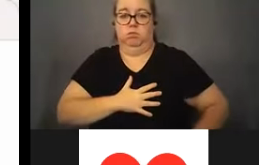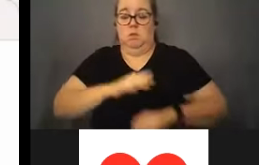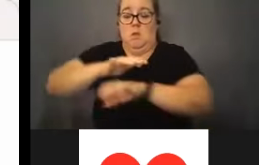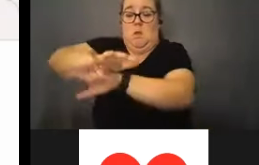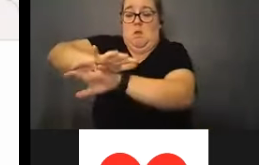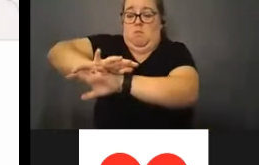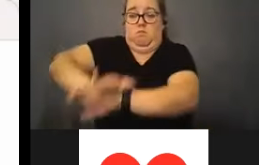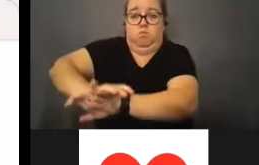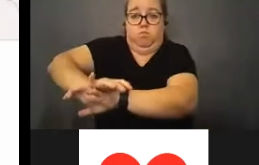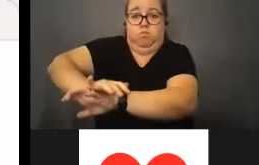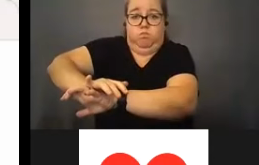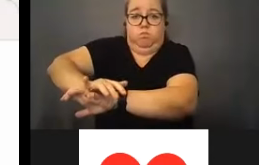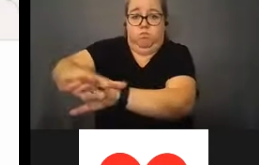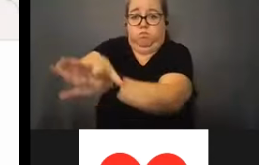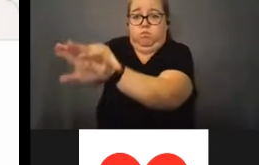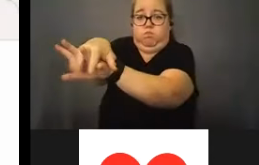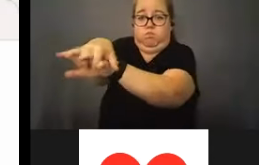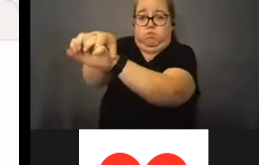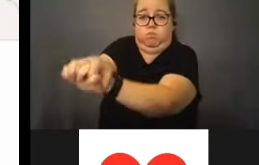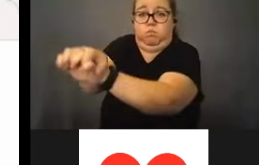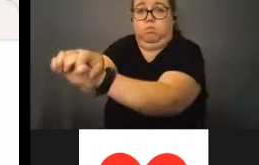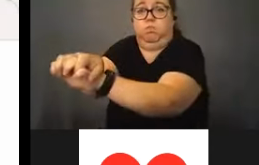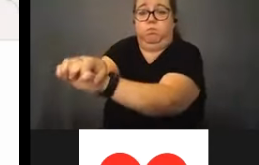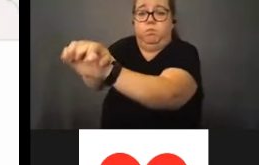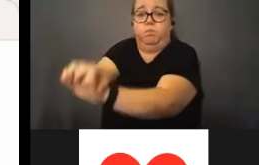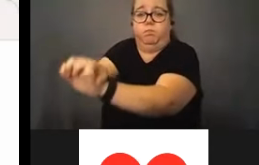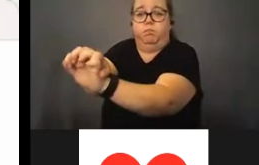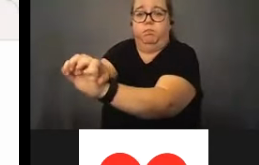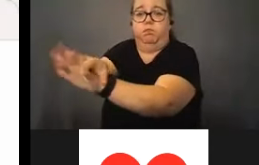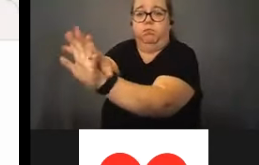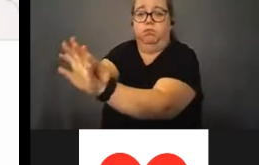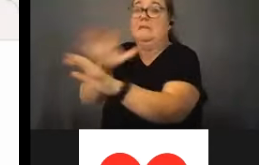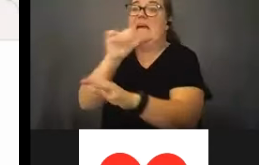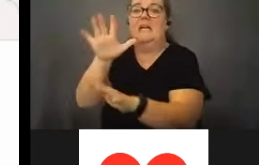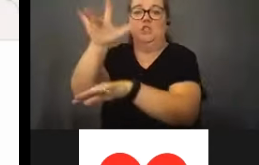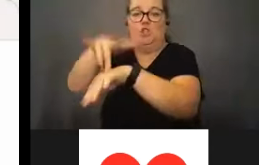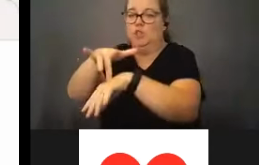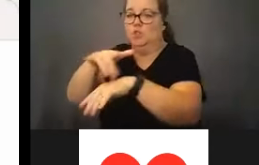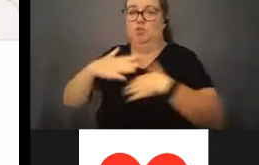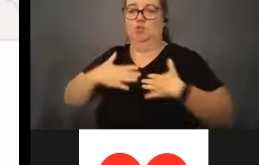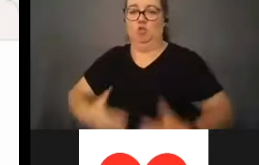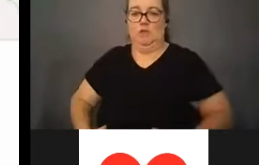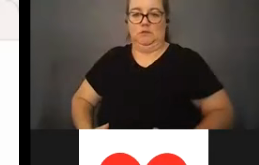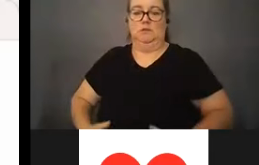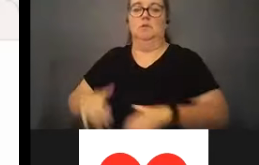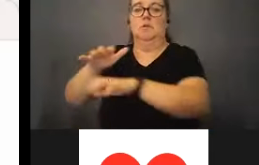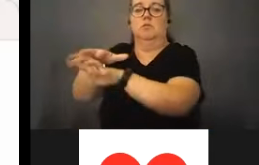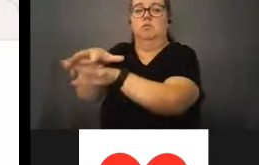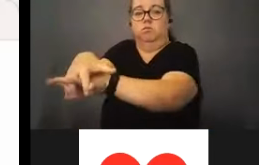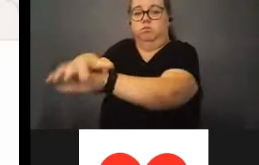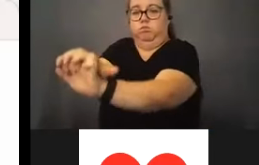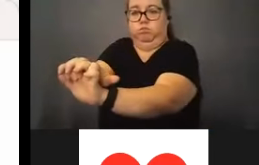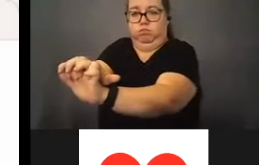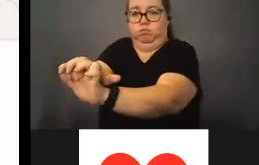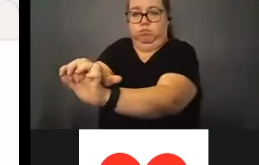top. Interlace your fingers and make sure they are up off the chest. Position your body so that your shoulders